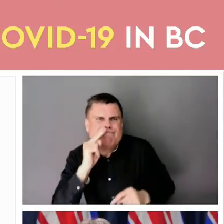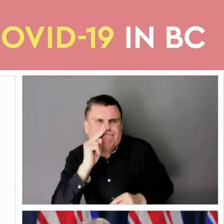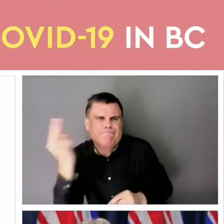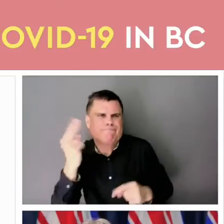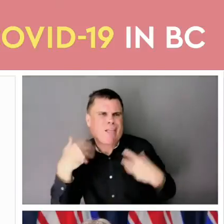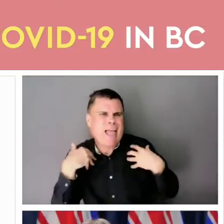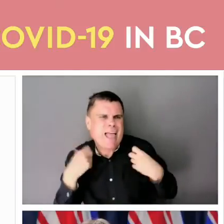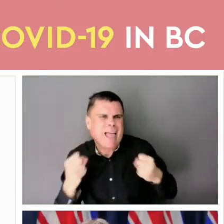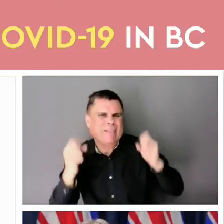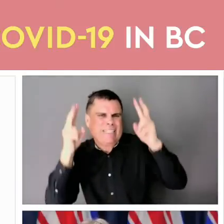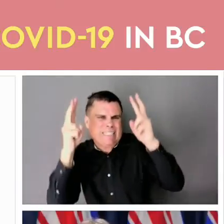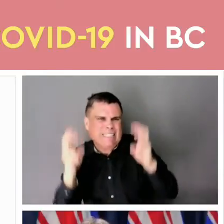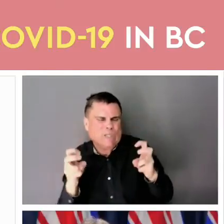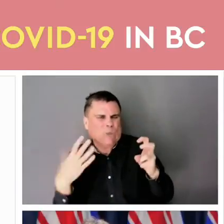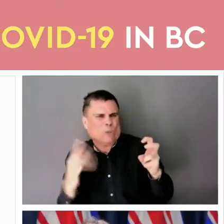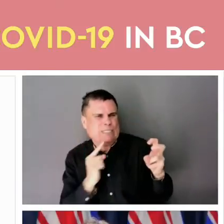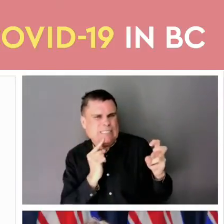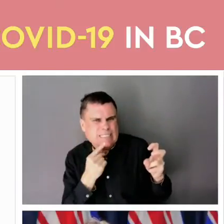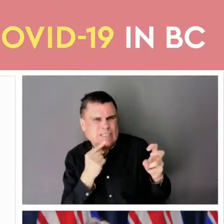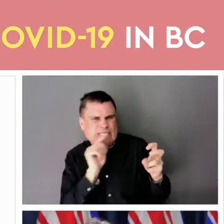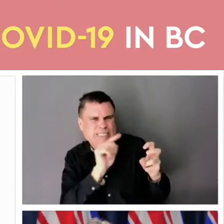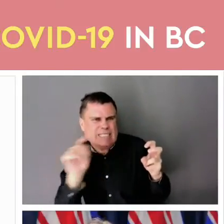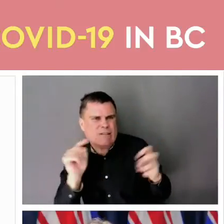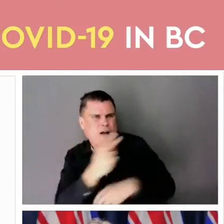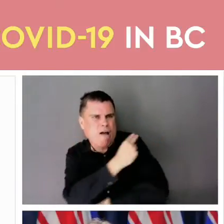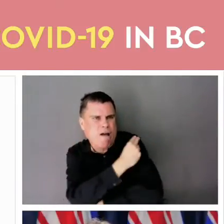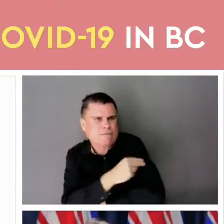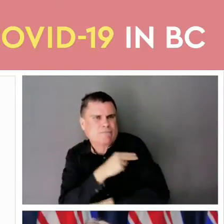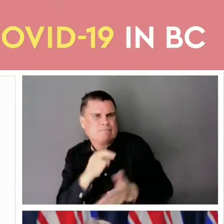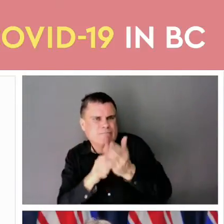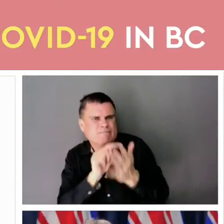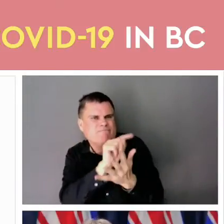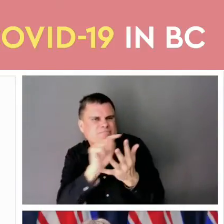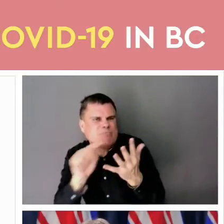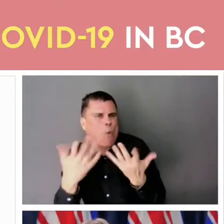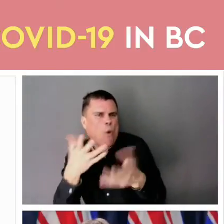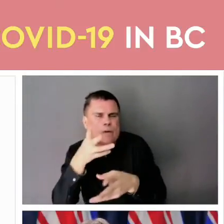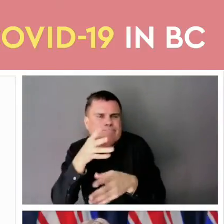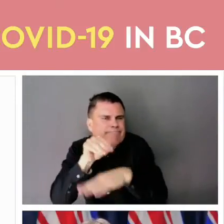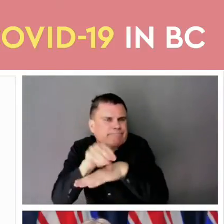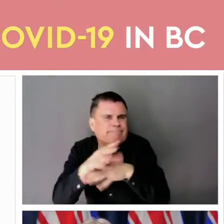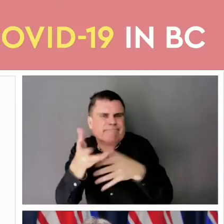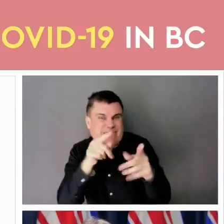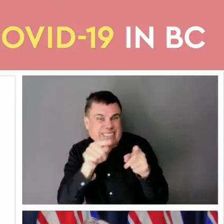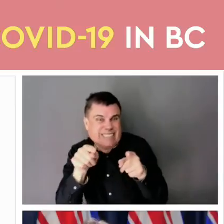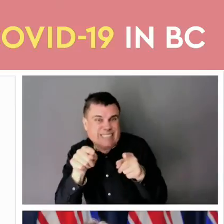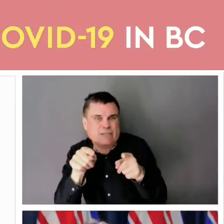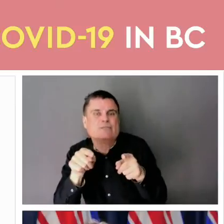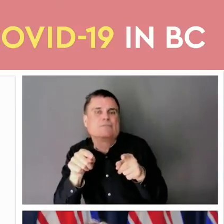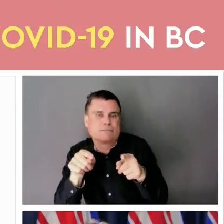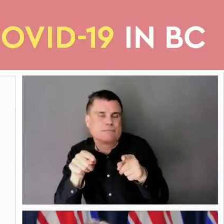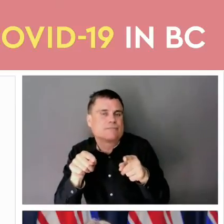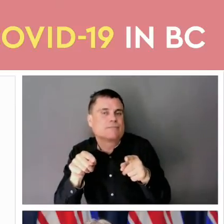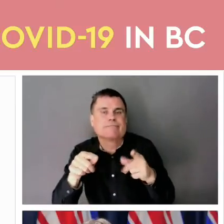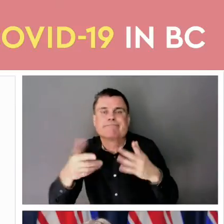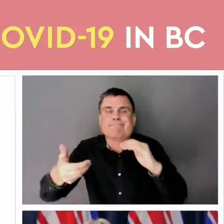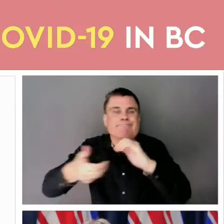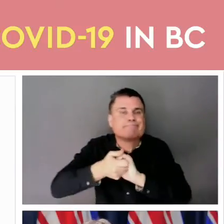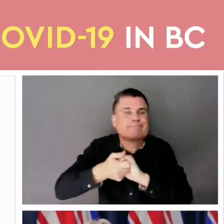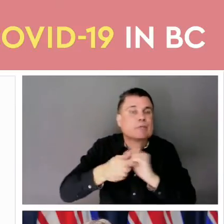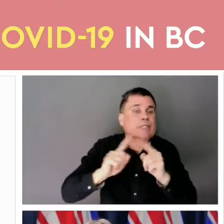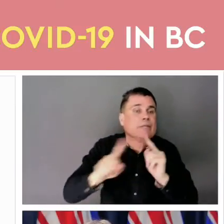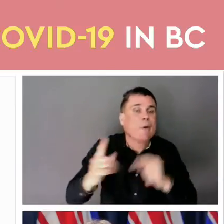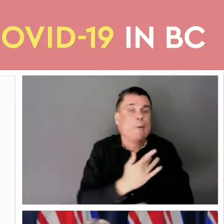adverse outcome. And so we will be working with different provincial registries and specialty clinics